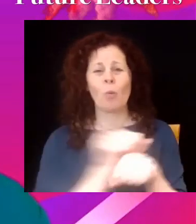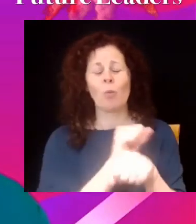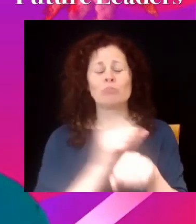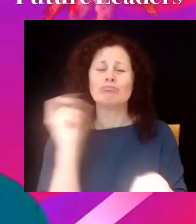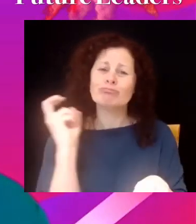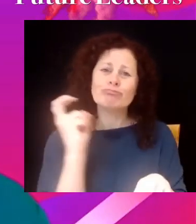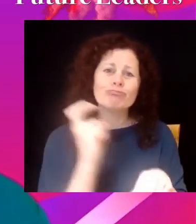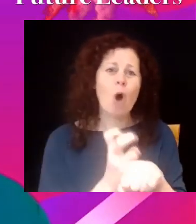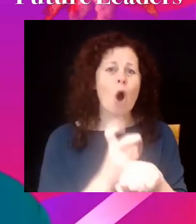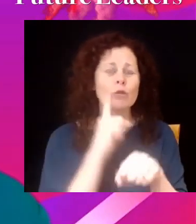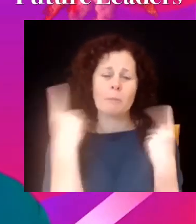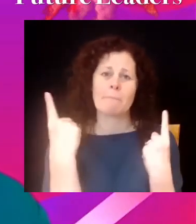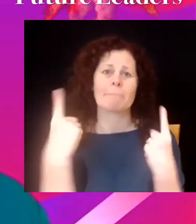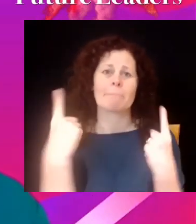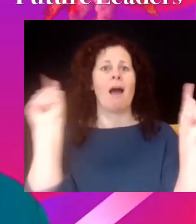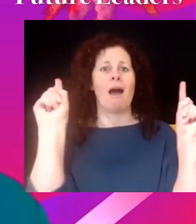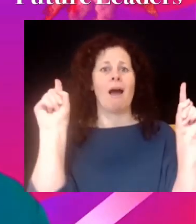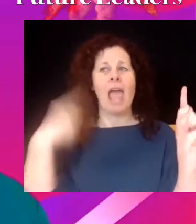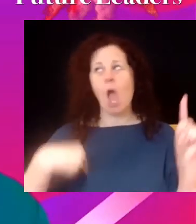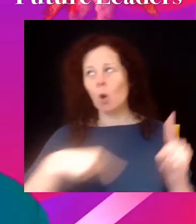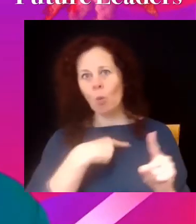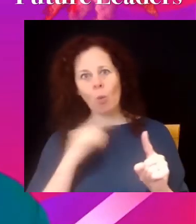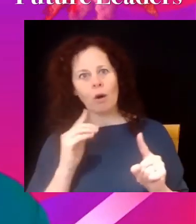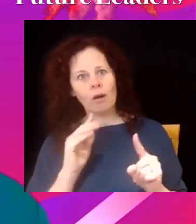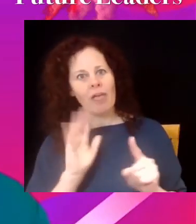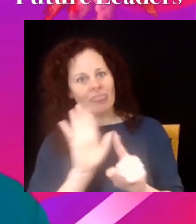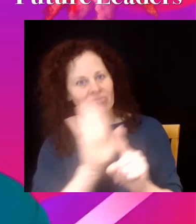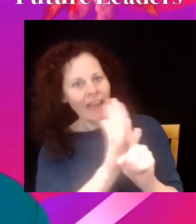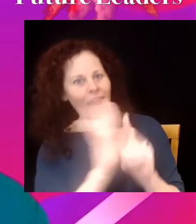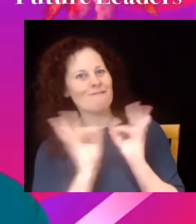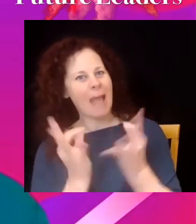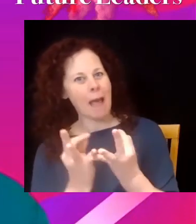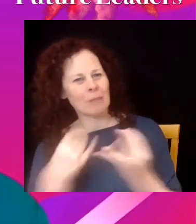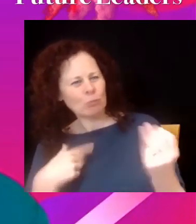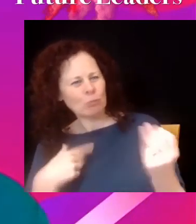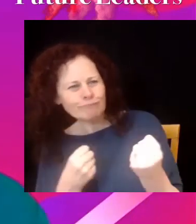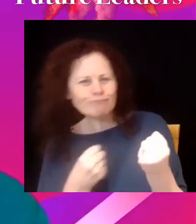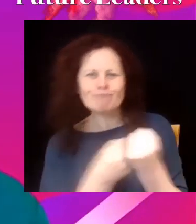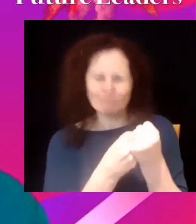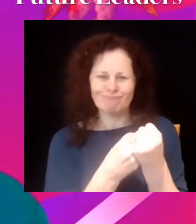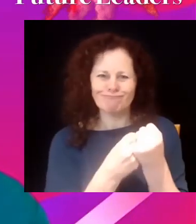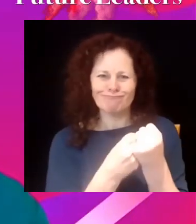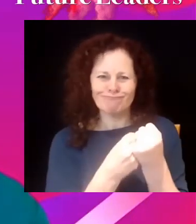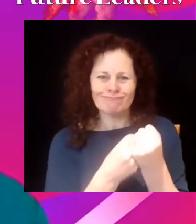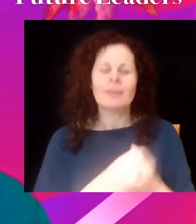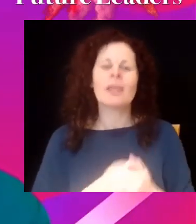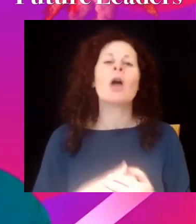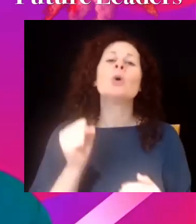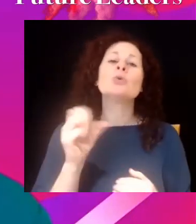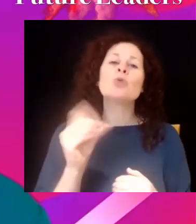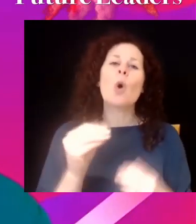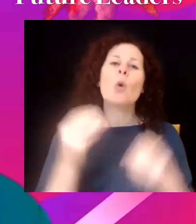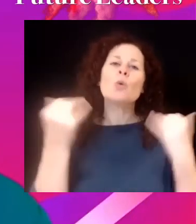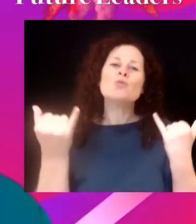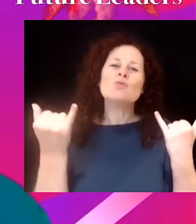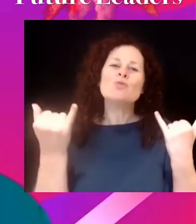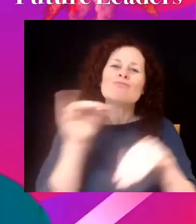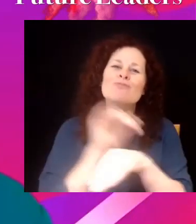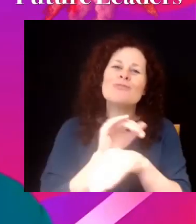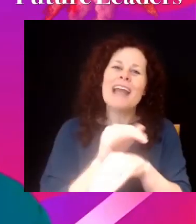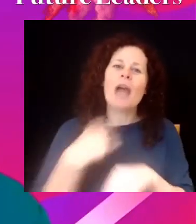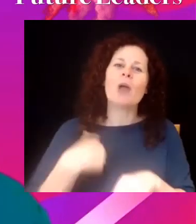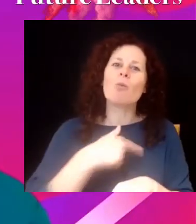to get where they are, and we are their family. We are their extended family and their support. And so tonight, we're going to take some time